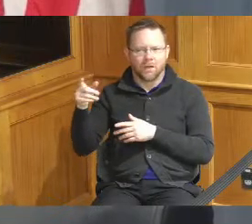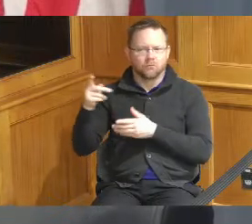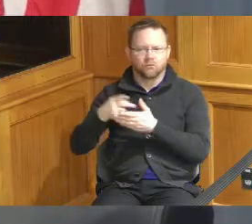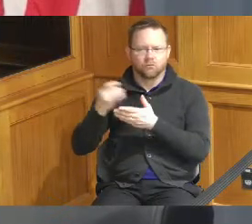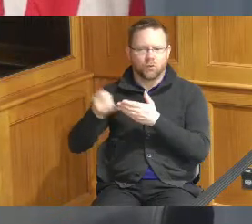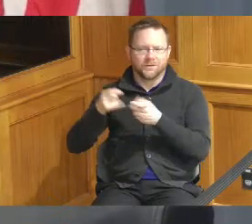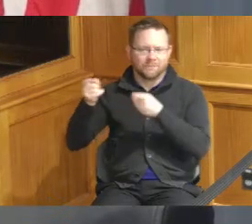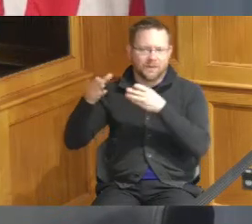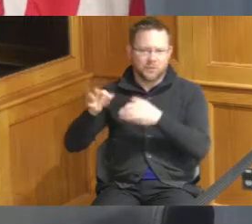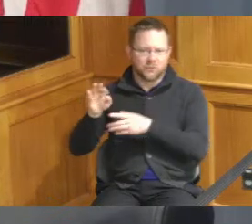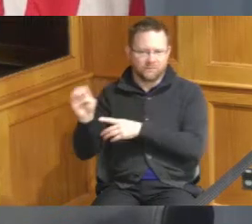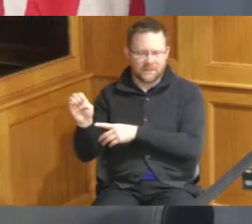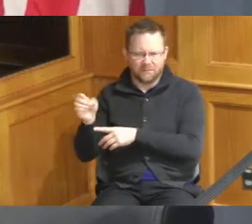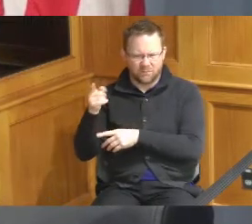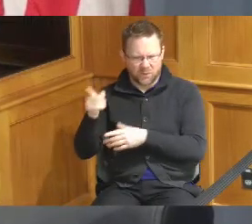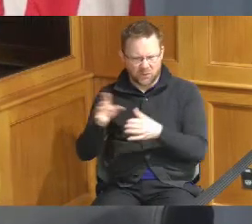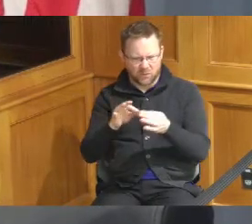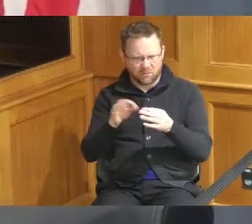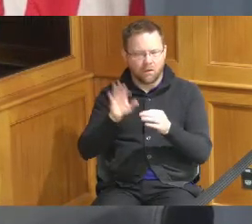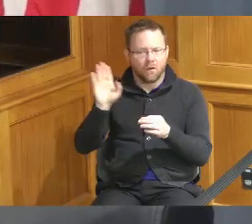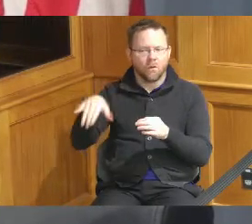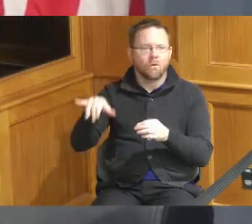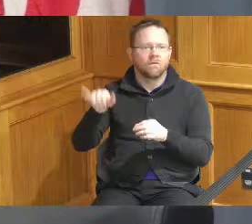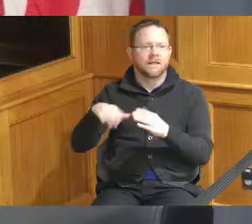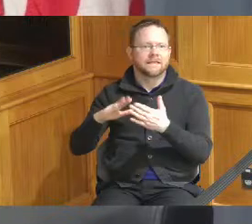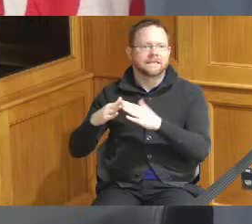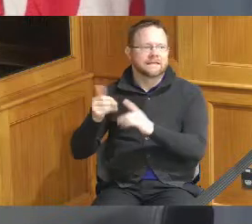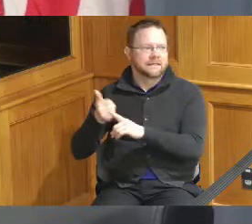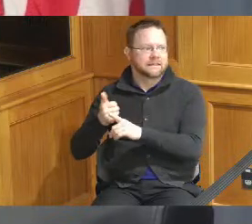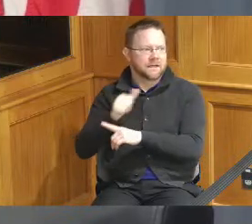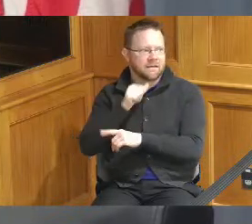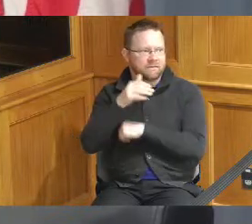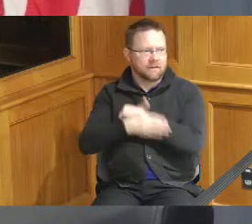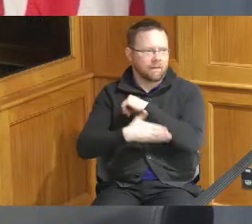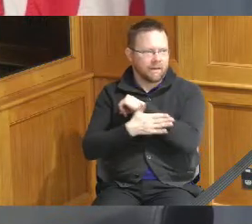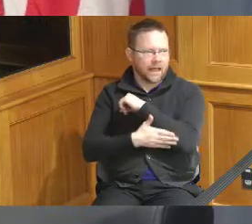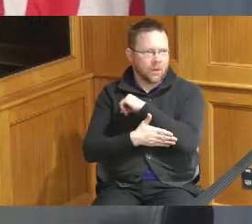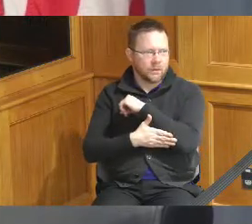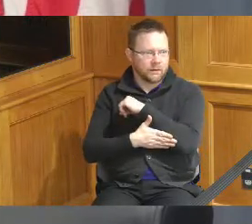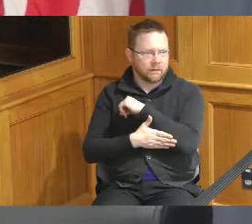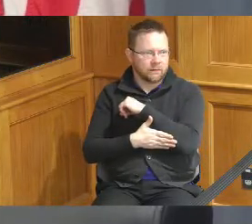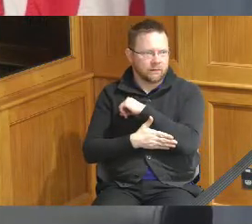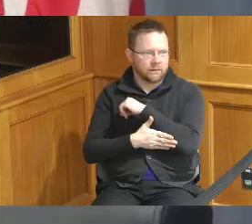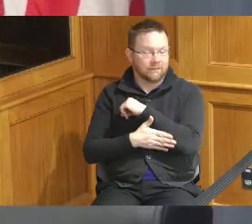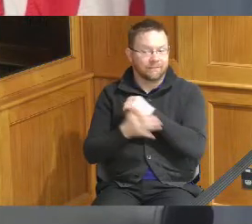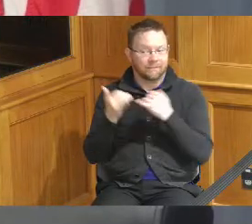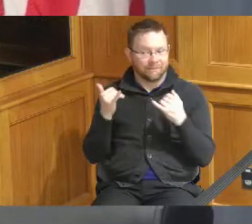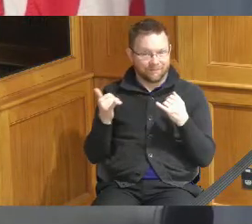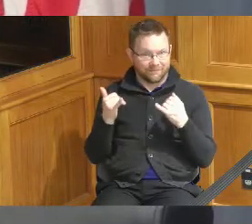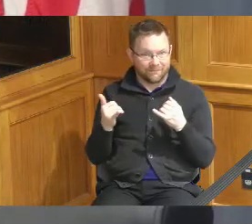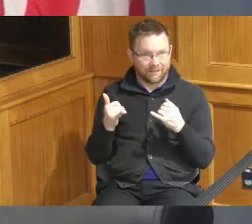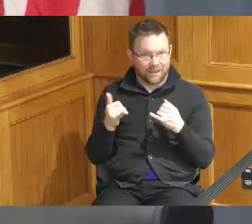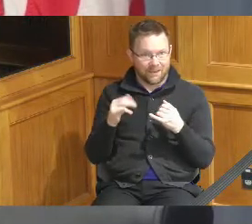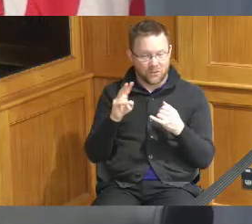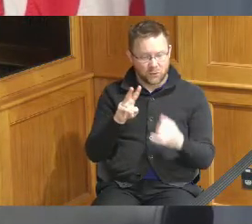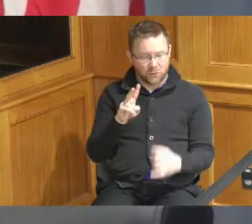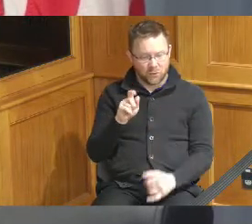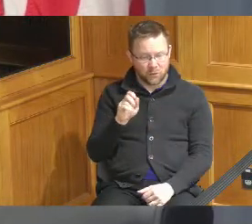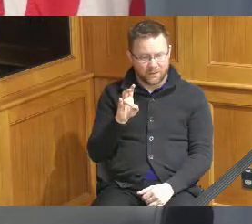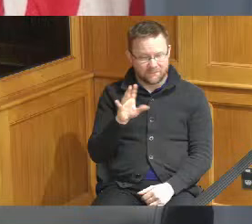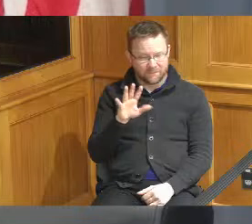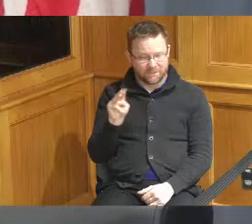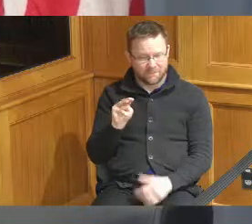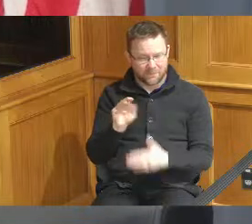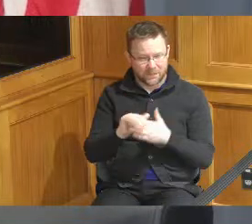manager. And then you indicated, oh, that's just the city. That's not the county, even though it was in there. Now, is this